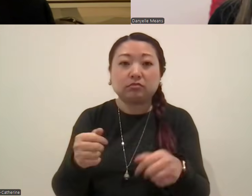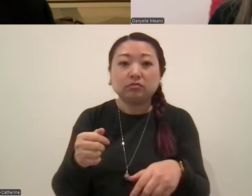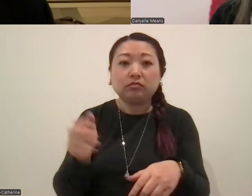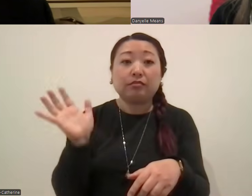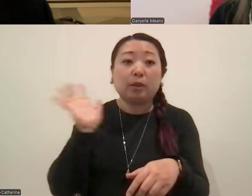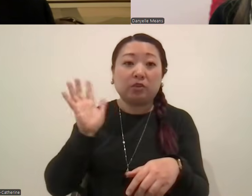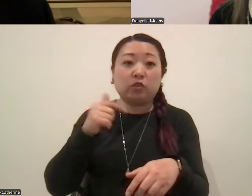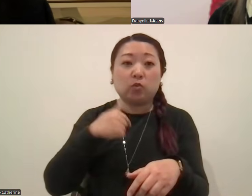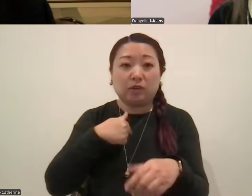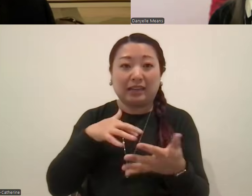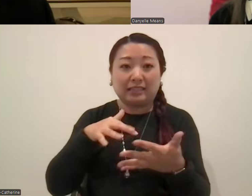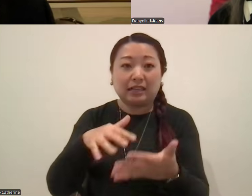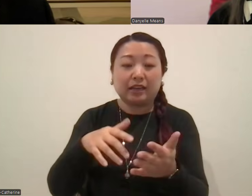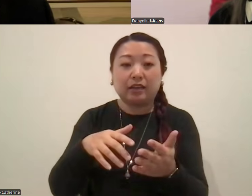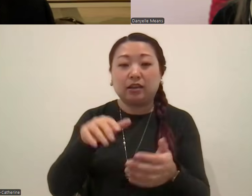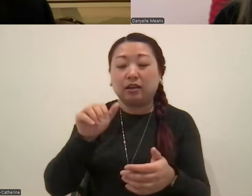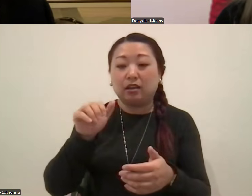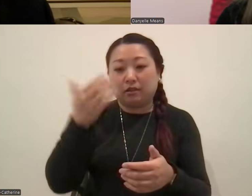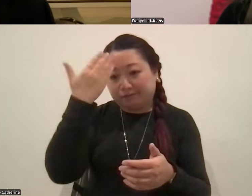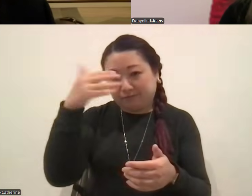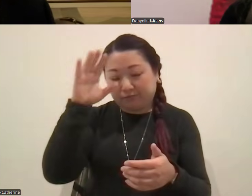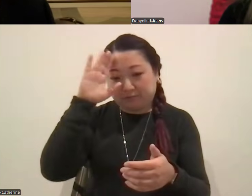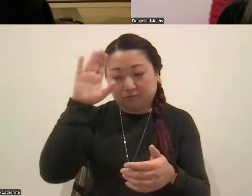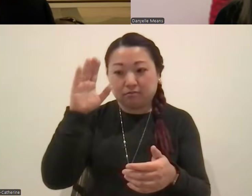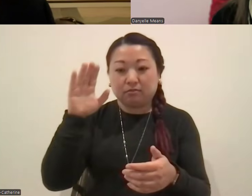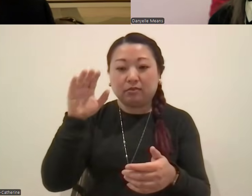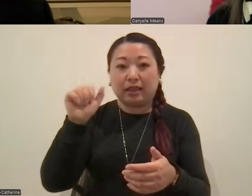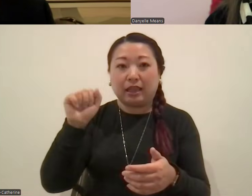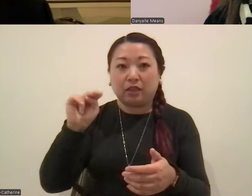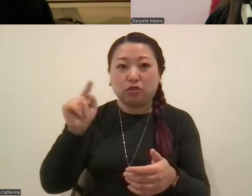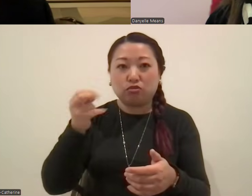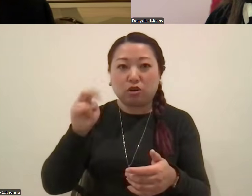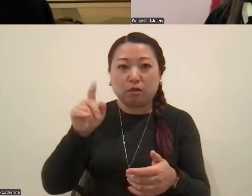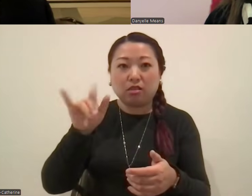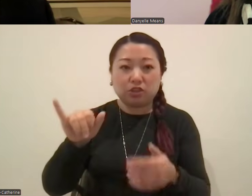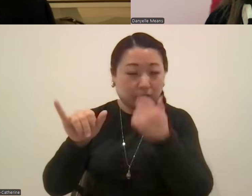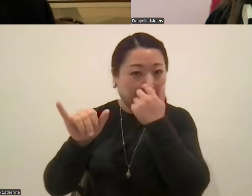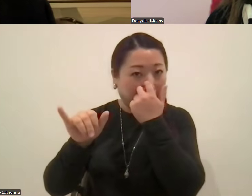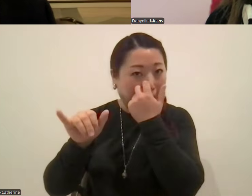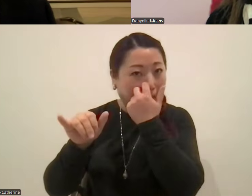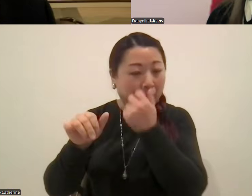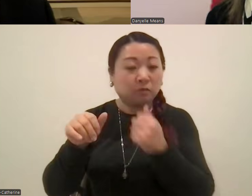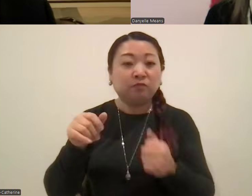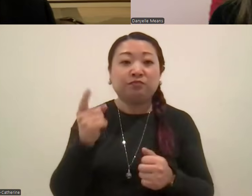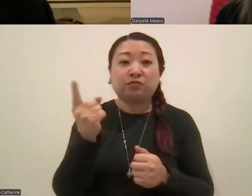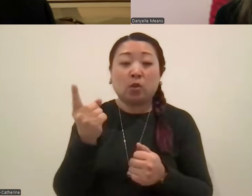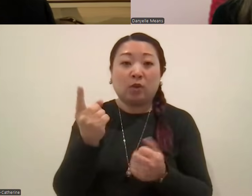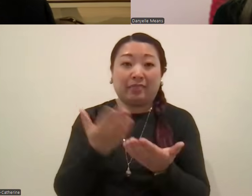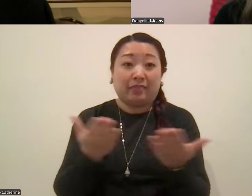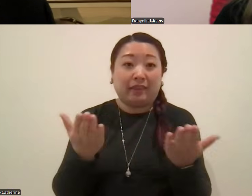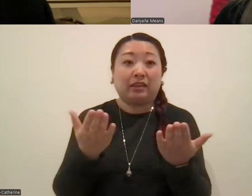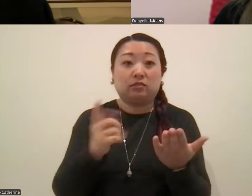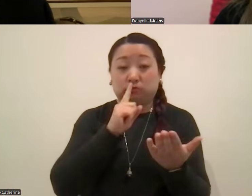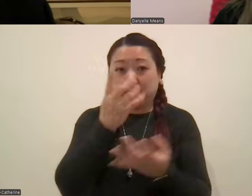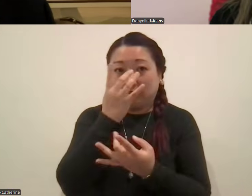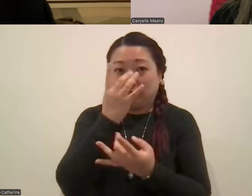that was very interesting to me was the analysis of some of the items that had